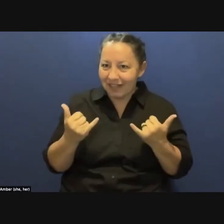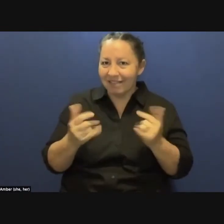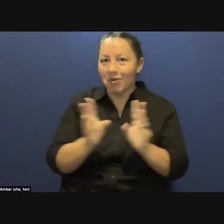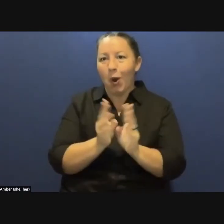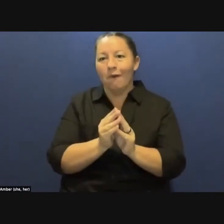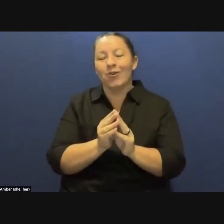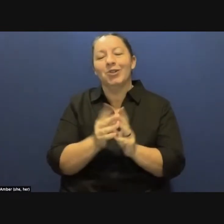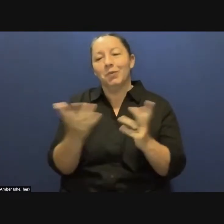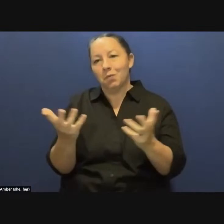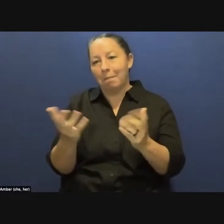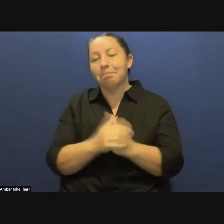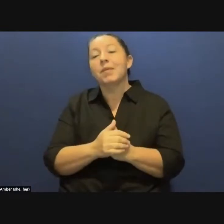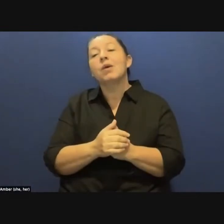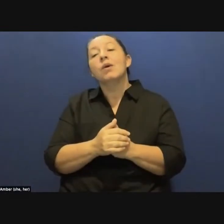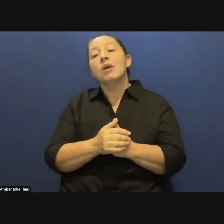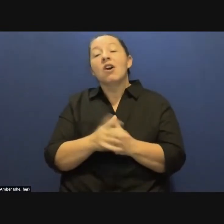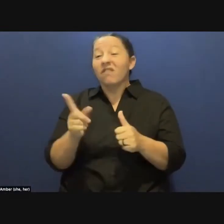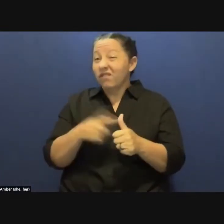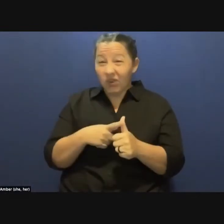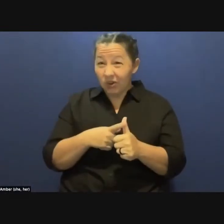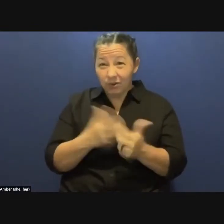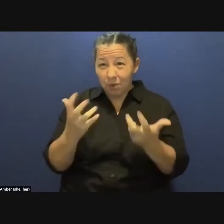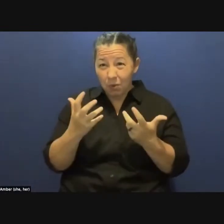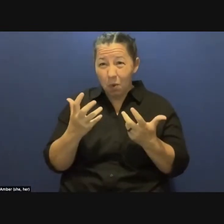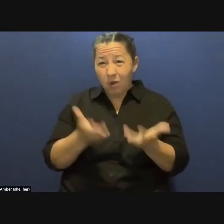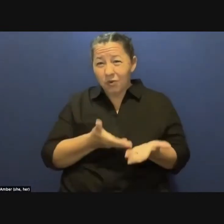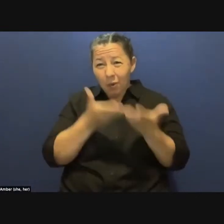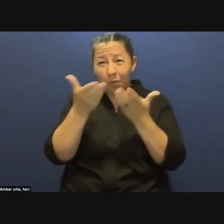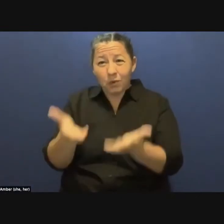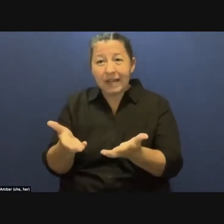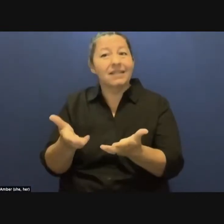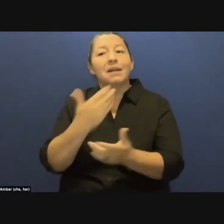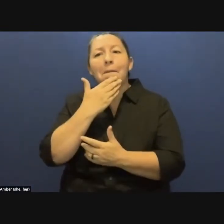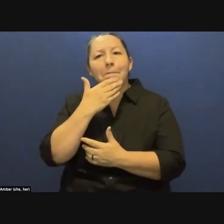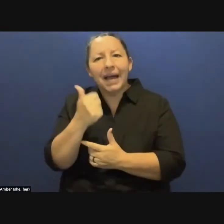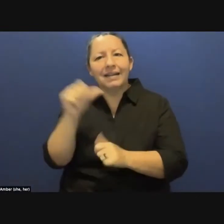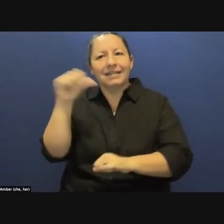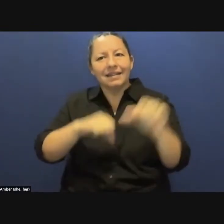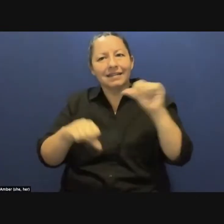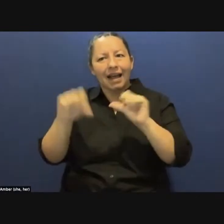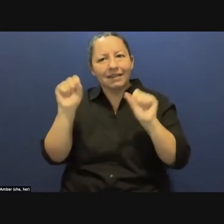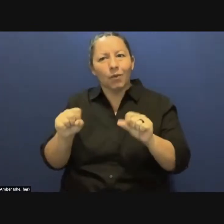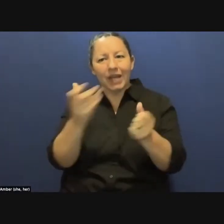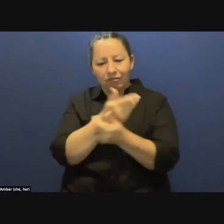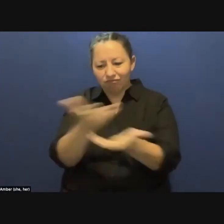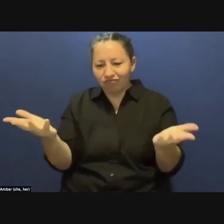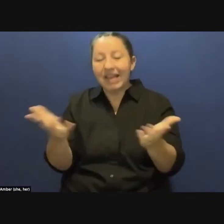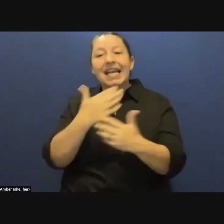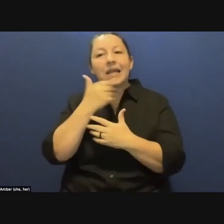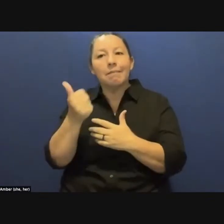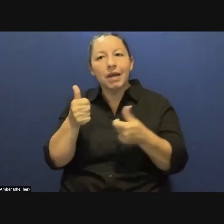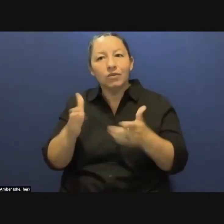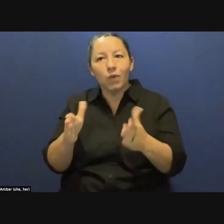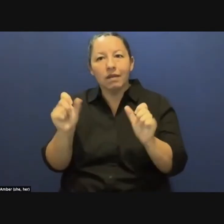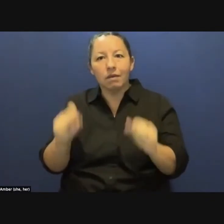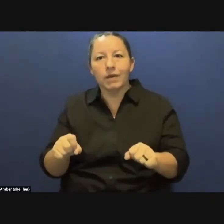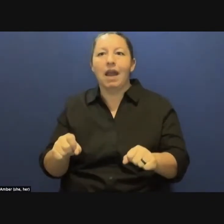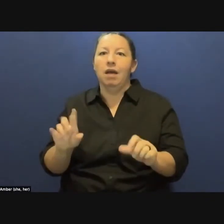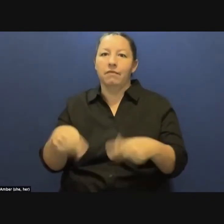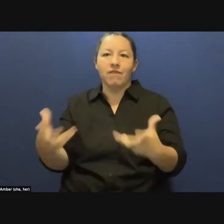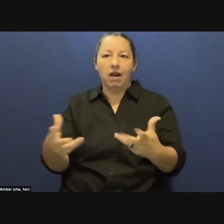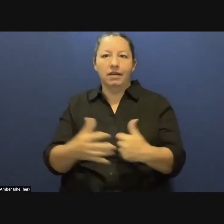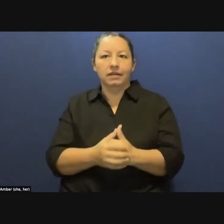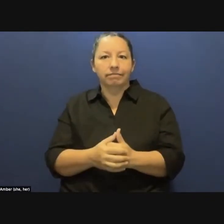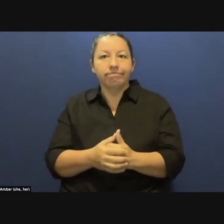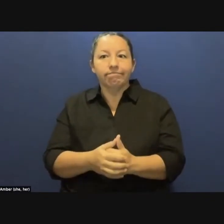want to bring you, first of all, the best science we can in the best way we can do it.